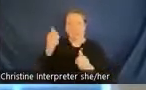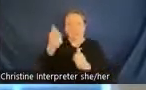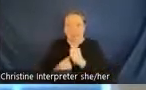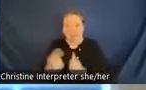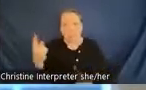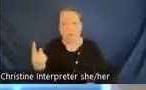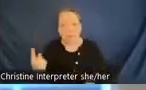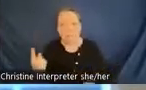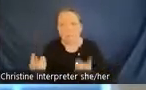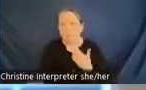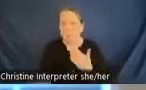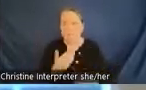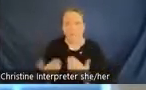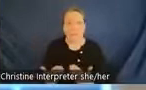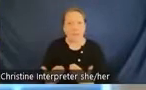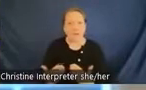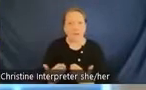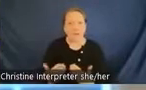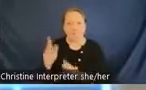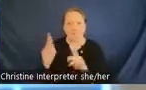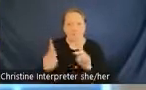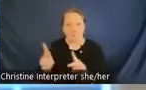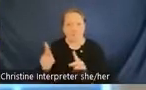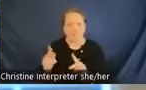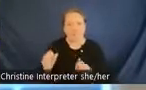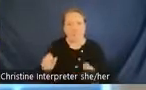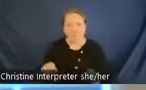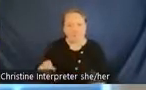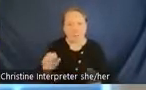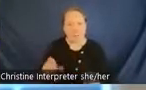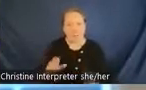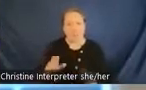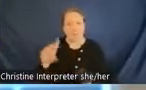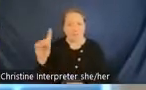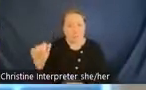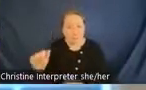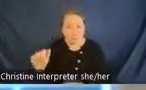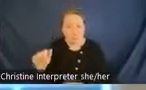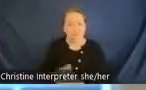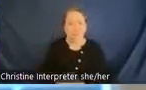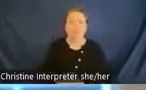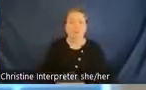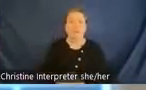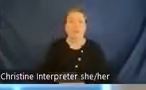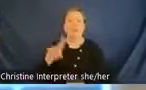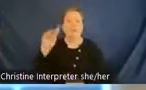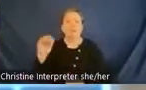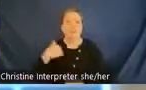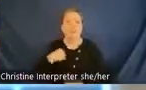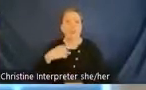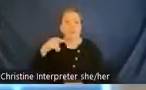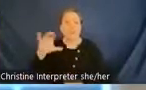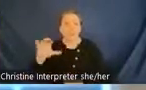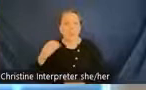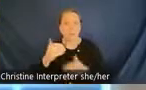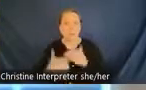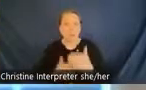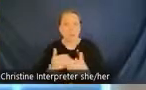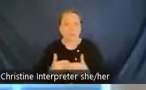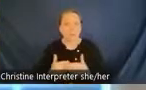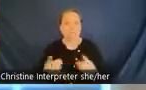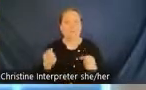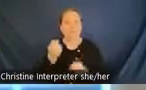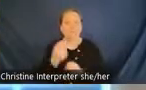everyone, regardless of their level of ability or disability. And we have a public process that happens every 2 years that